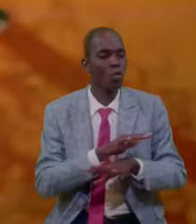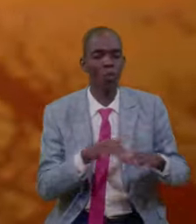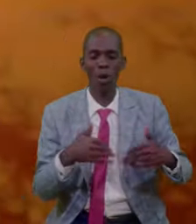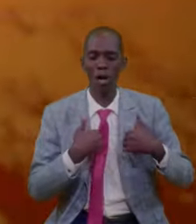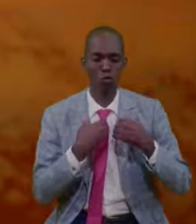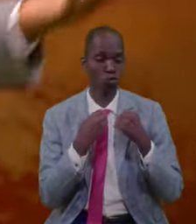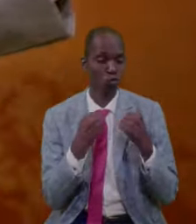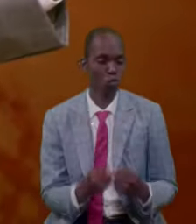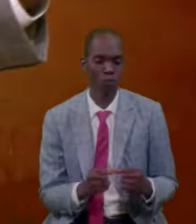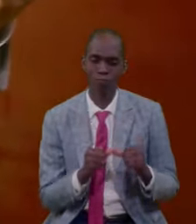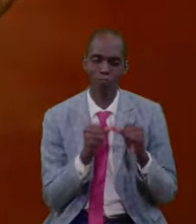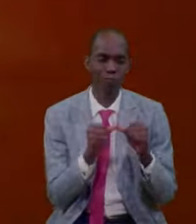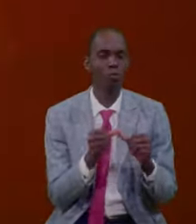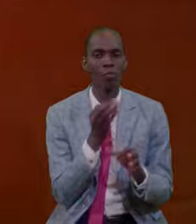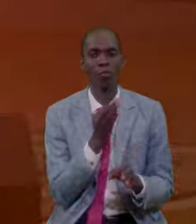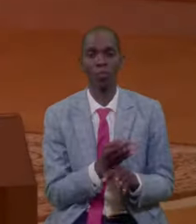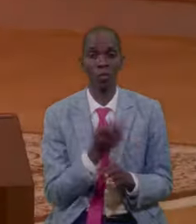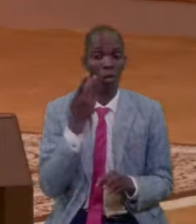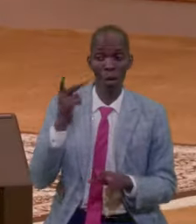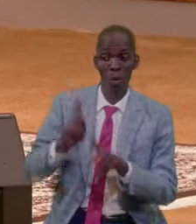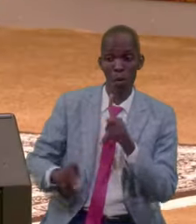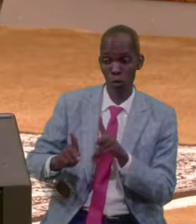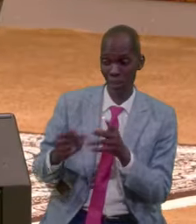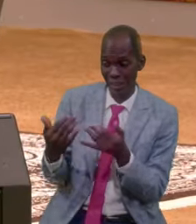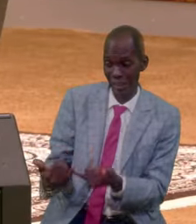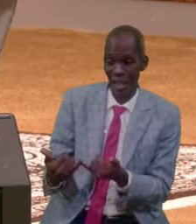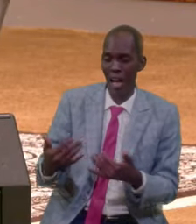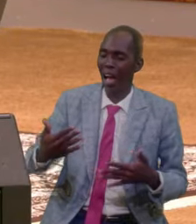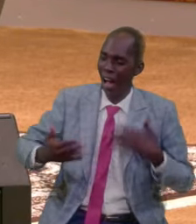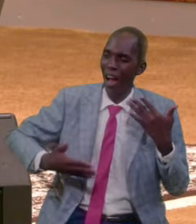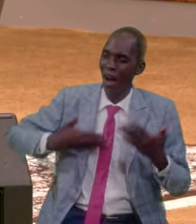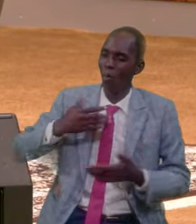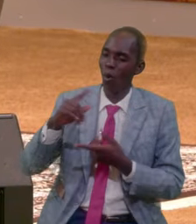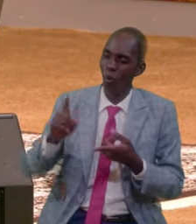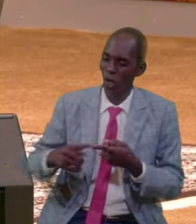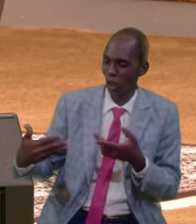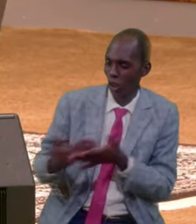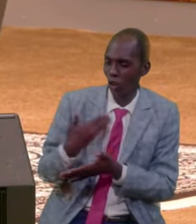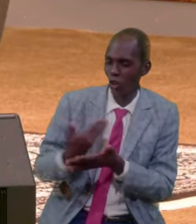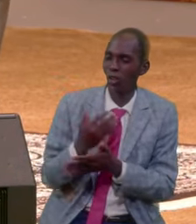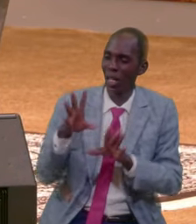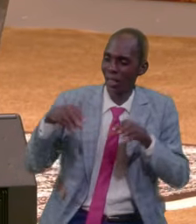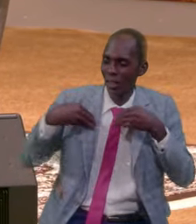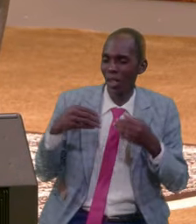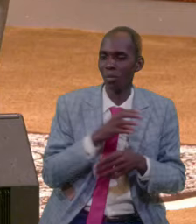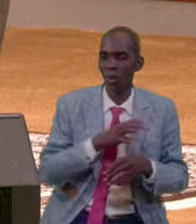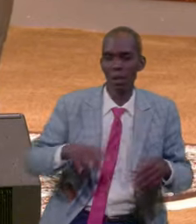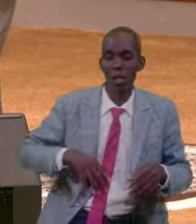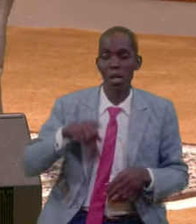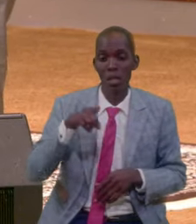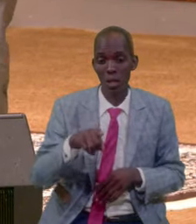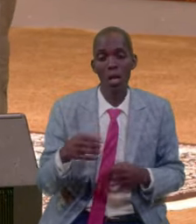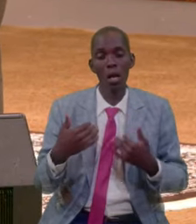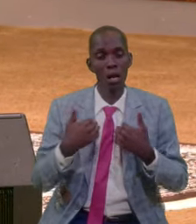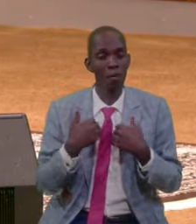You see them happy and joyful when they come to know the Lord. They have the faith to enter, but